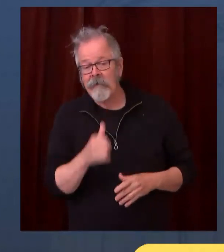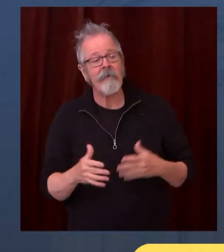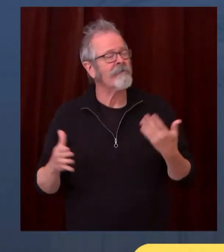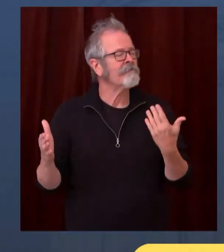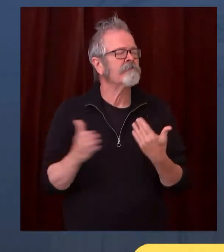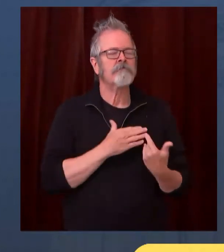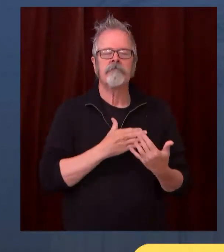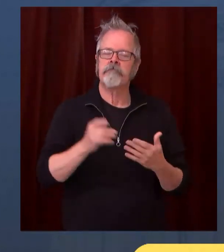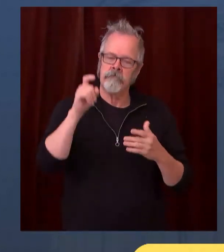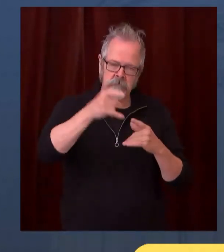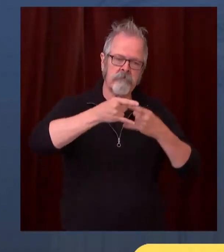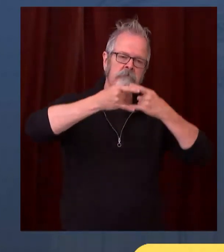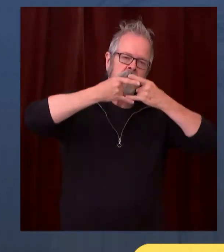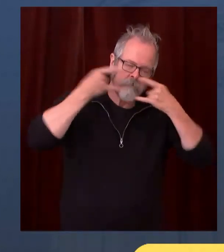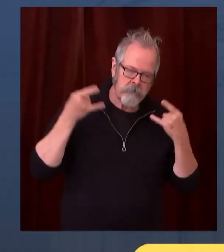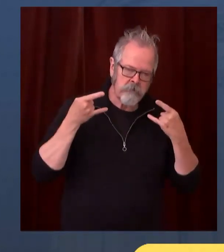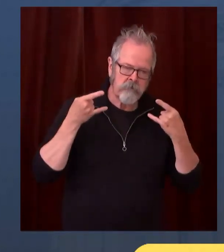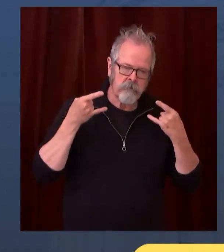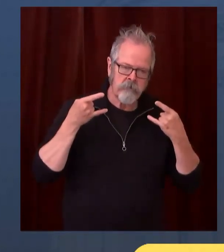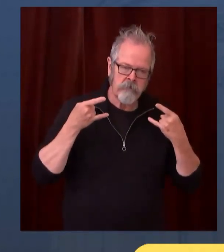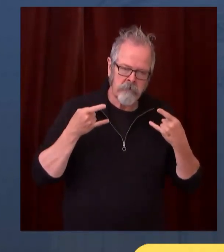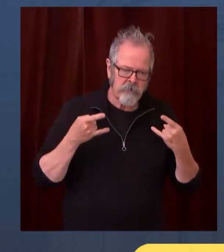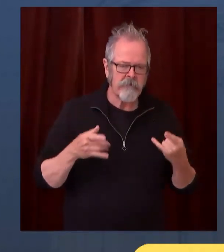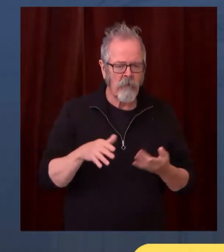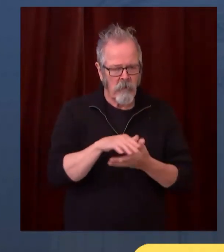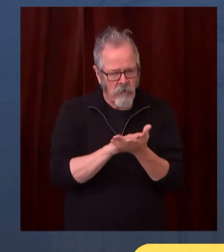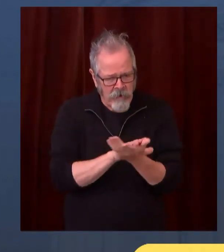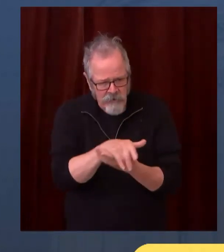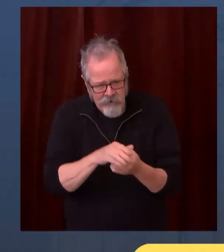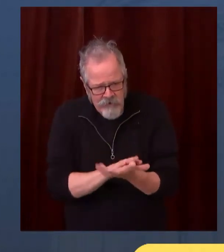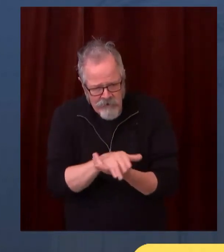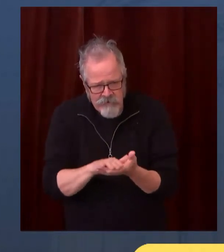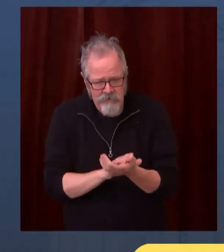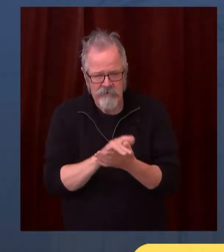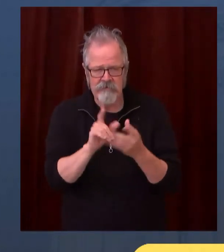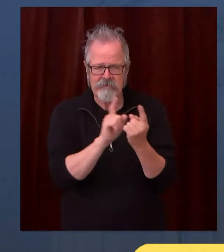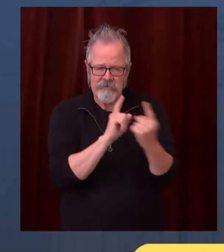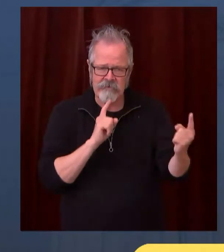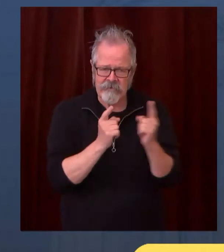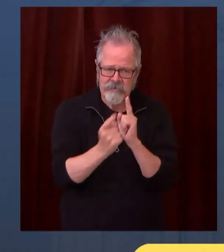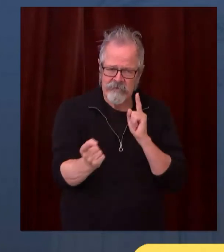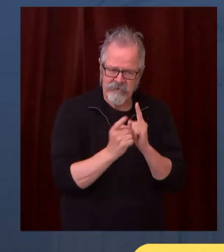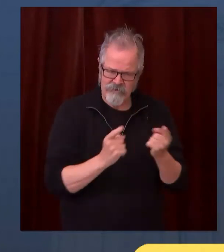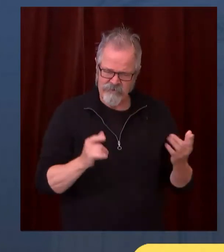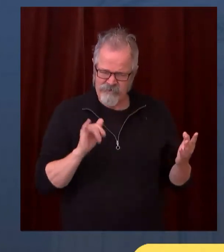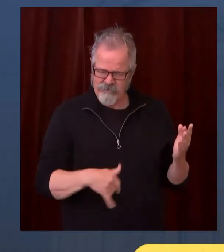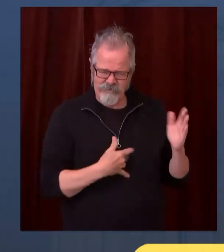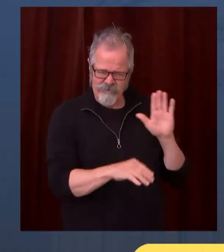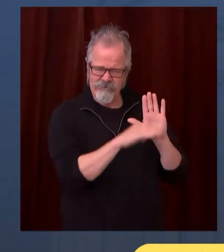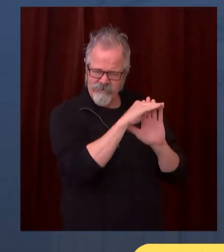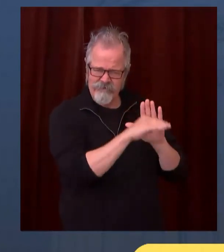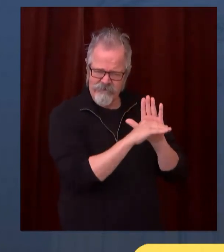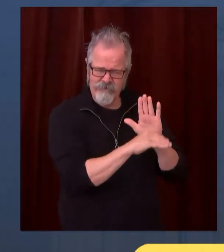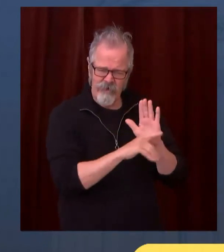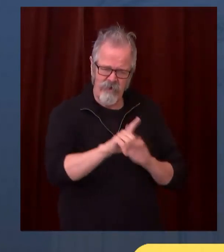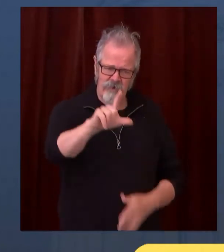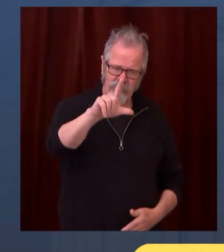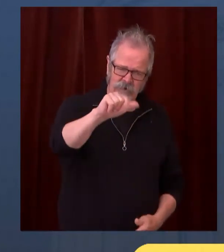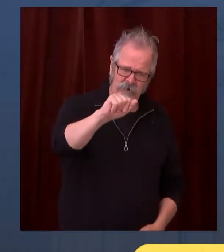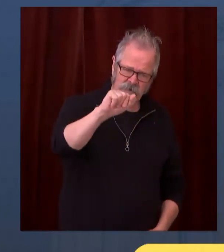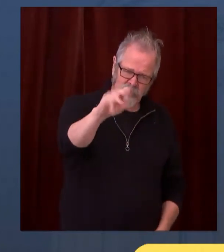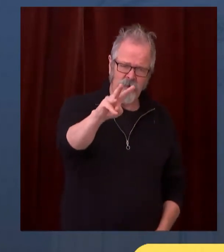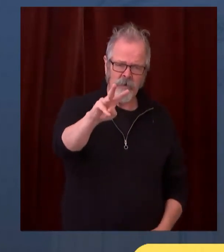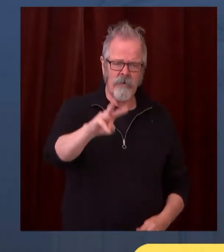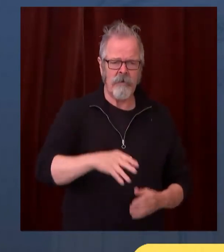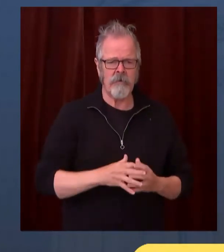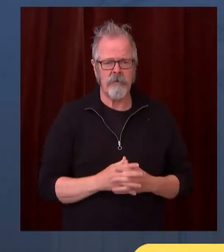to help bring down these infection numbers in our community so we can avoid this. Cheryl, did you want to add to